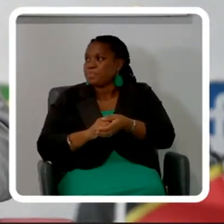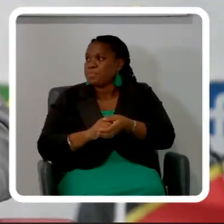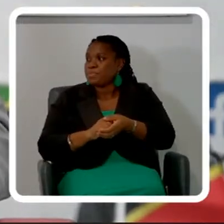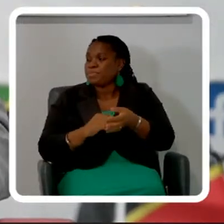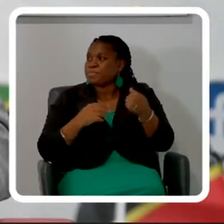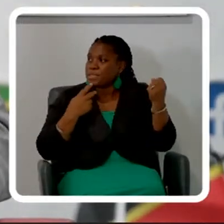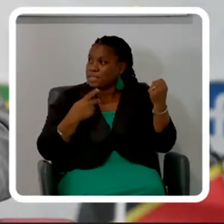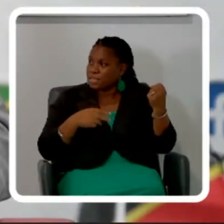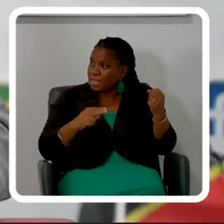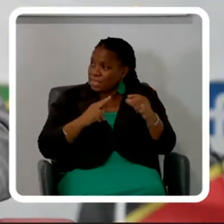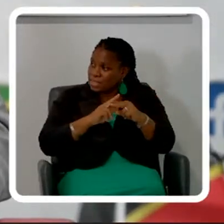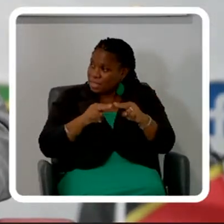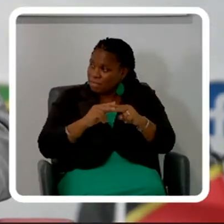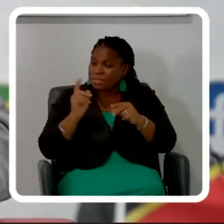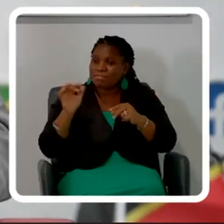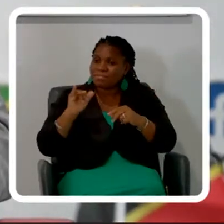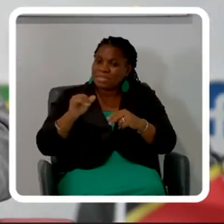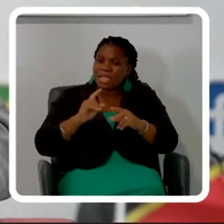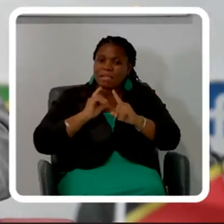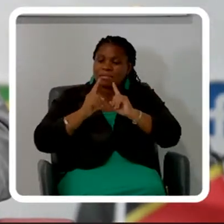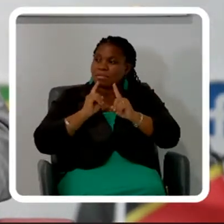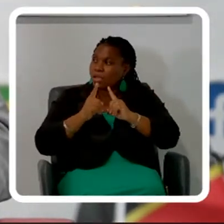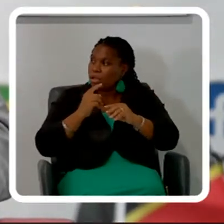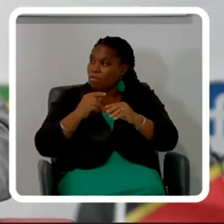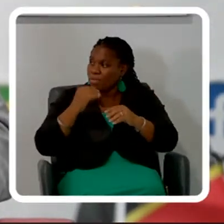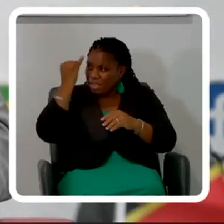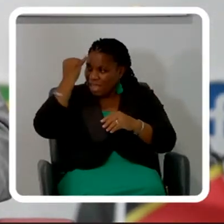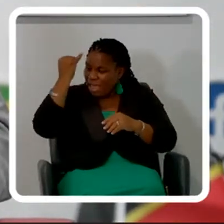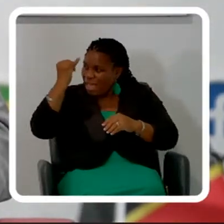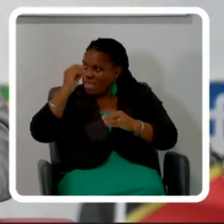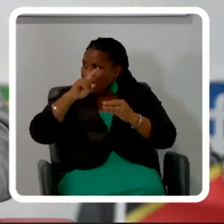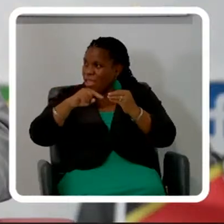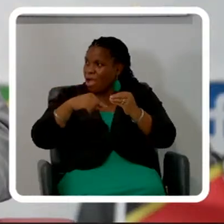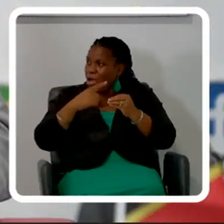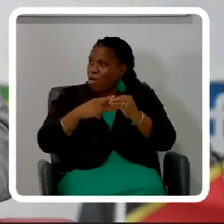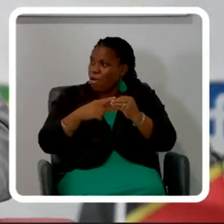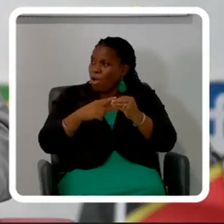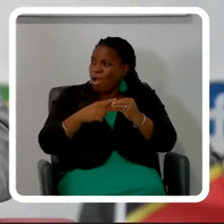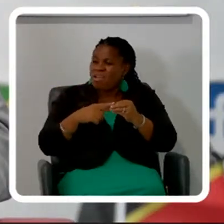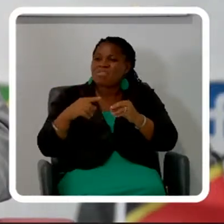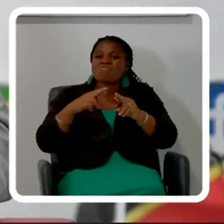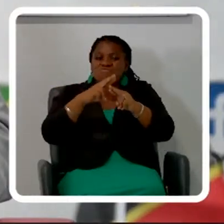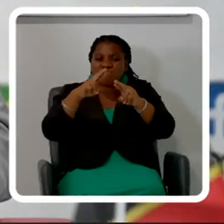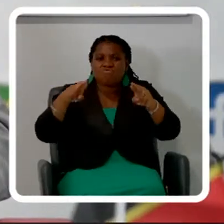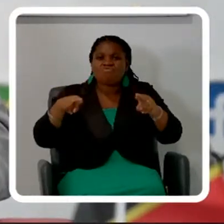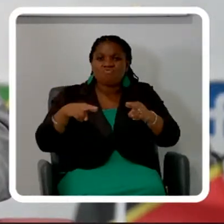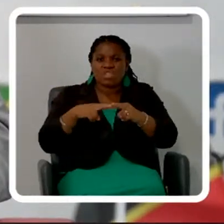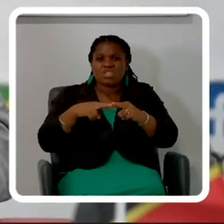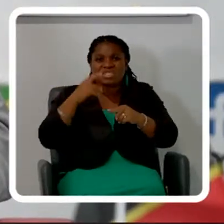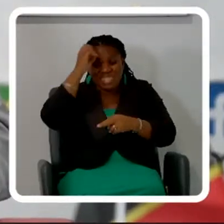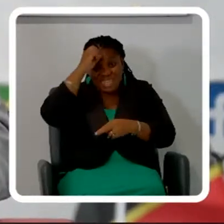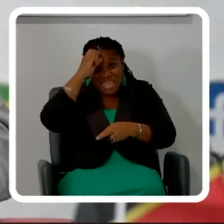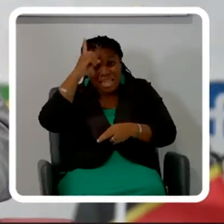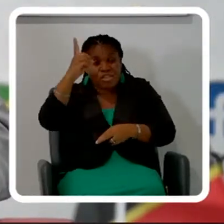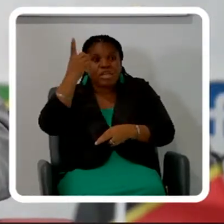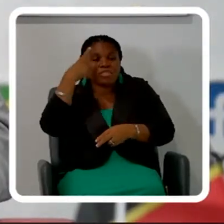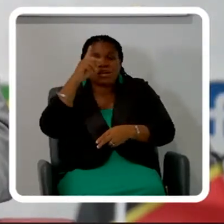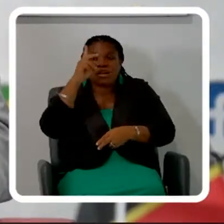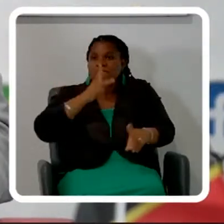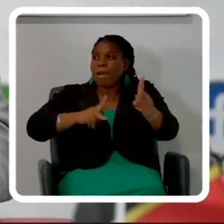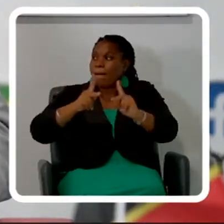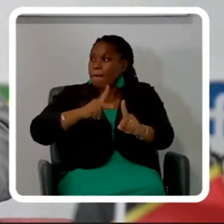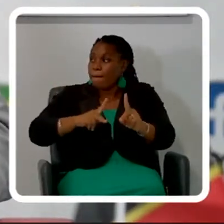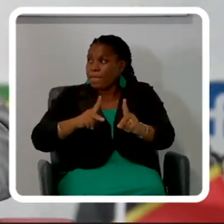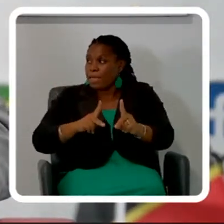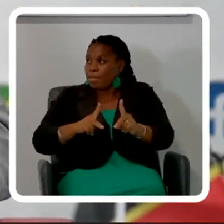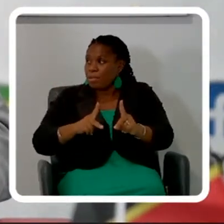is also discussing the idea of, regional education of our people in the renewable space. Right now at